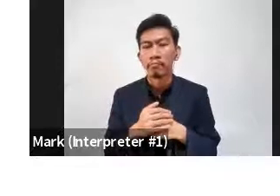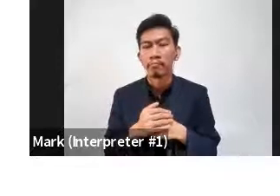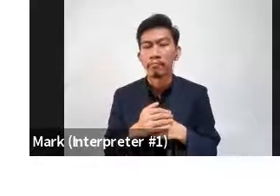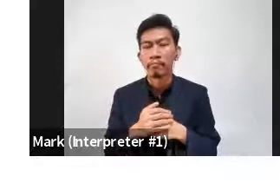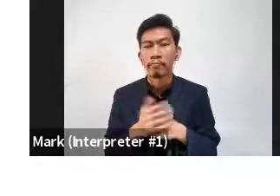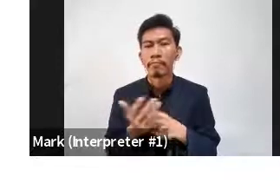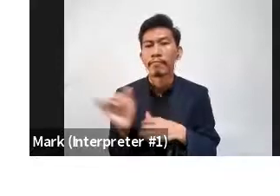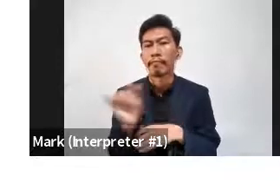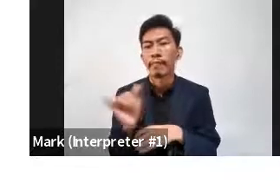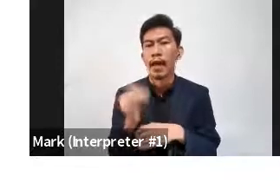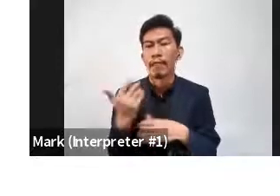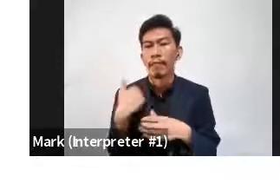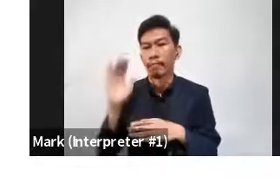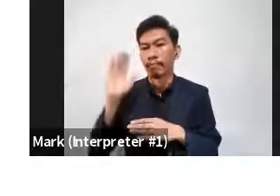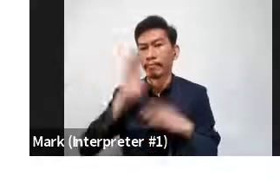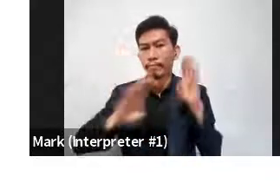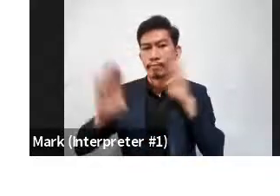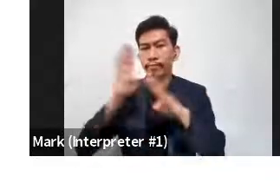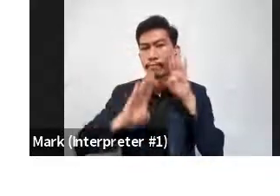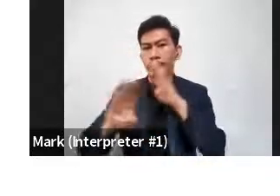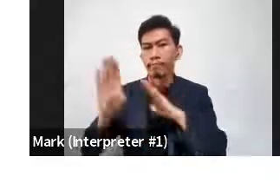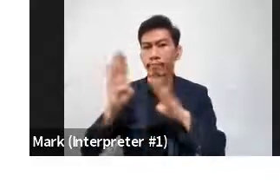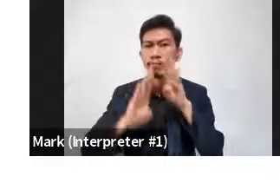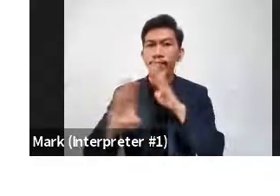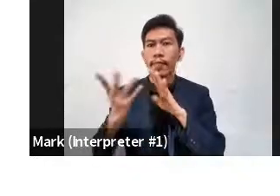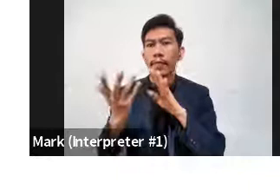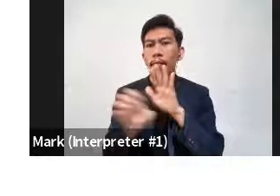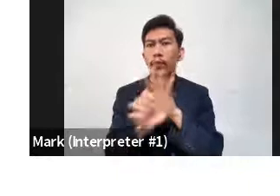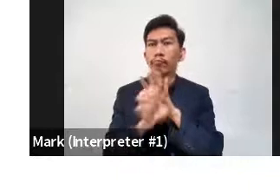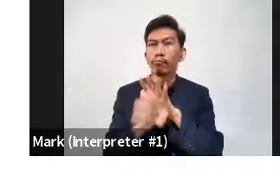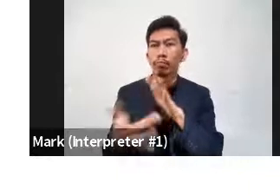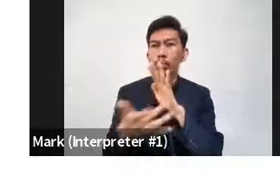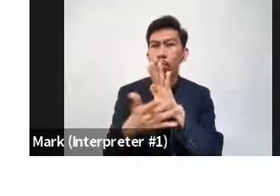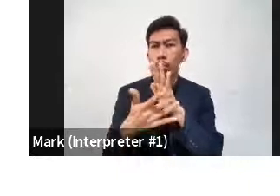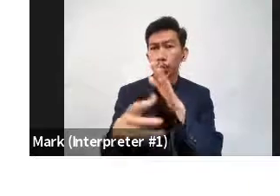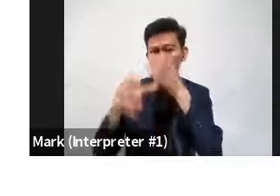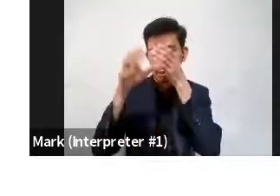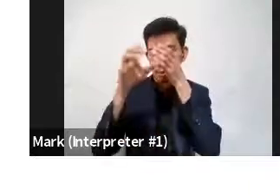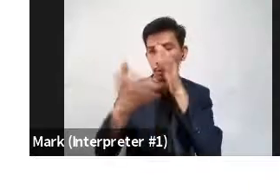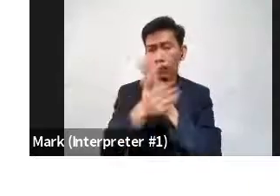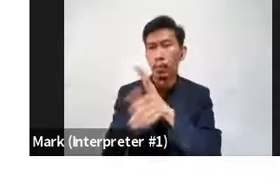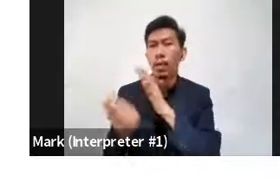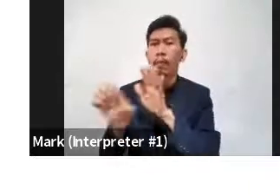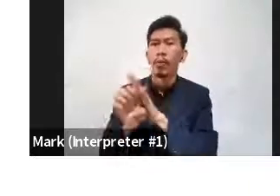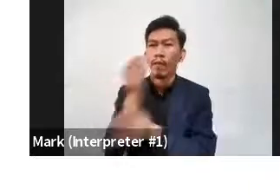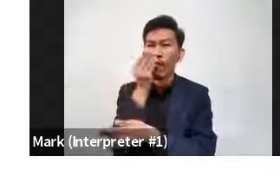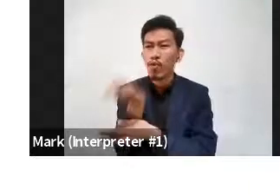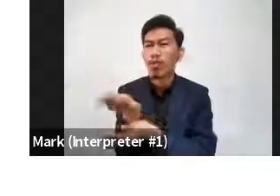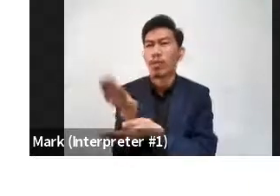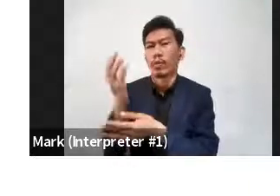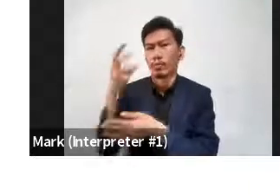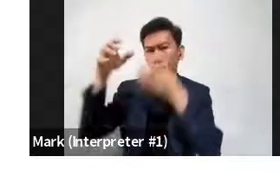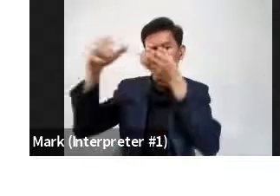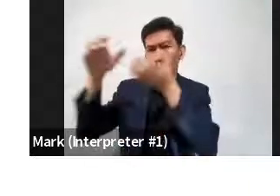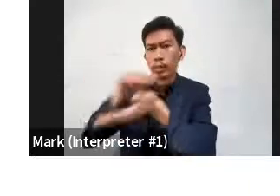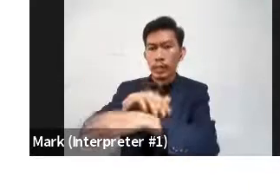and also there are issues on scarcity on technical experts, like we don't have a lot of epidemiologists, we don't have lots of public health